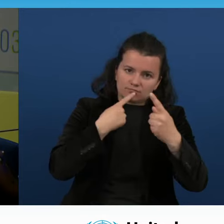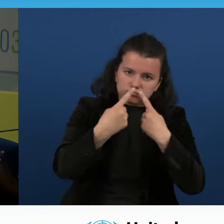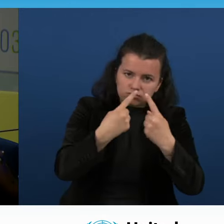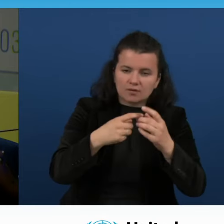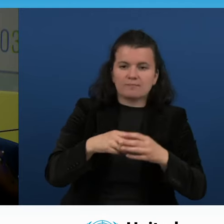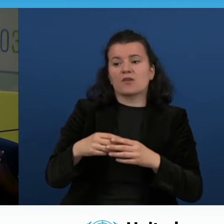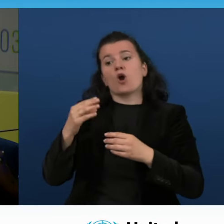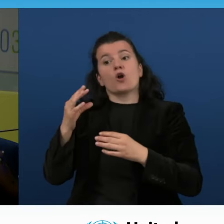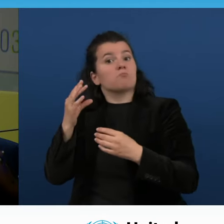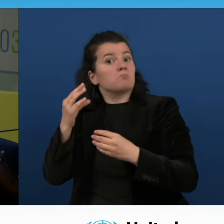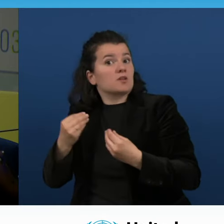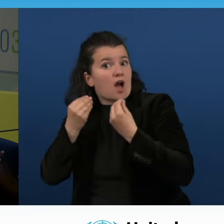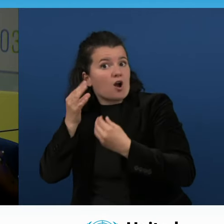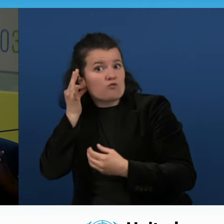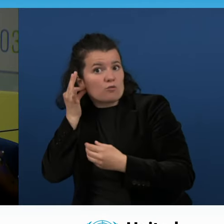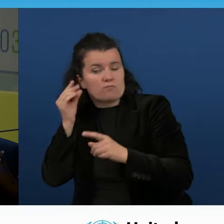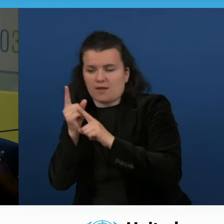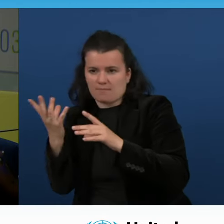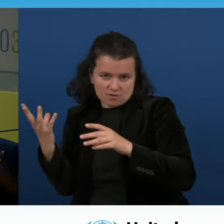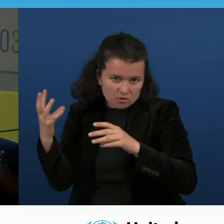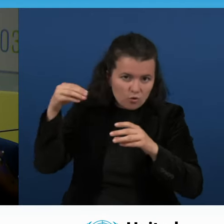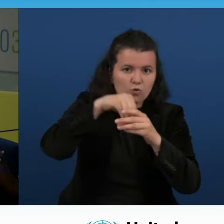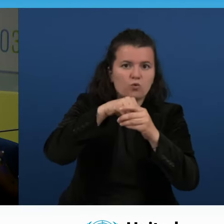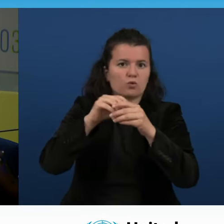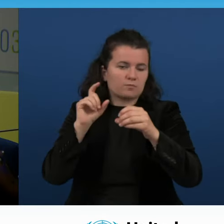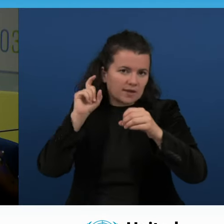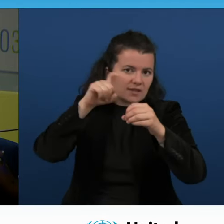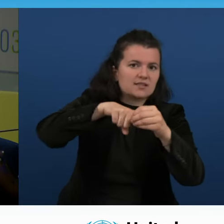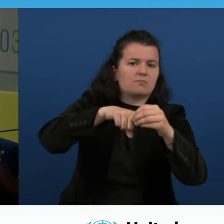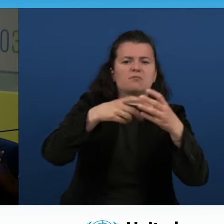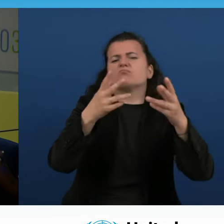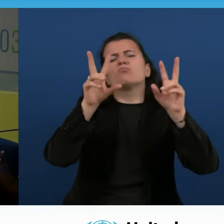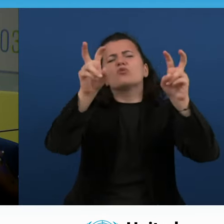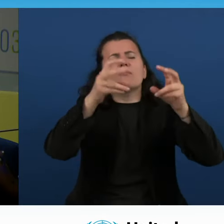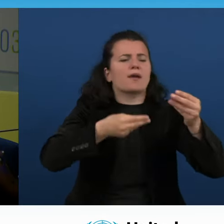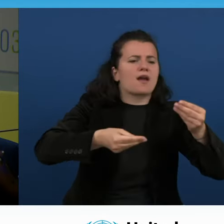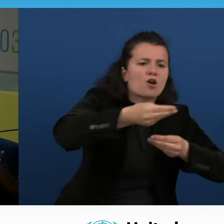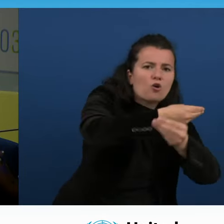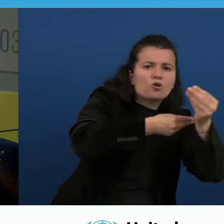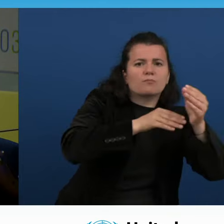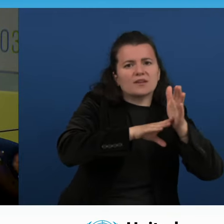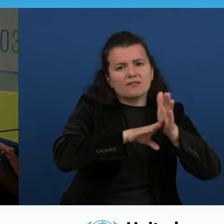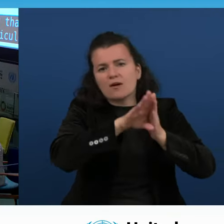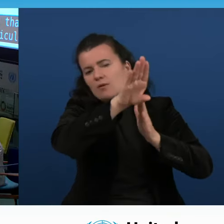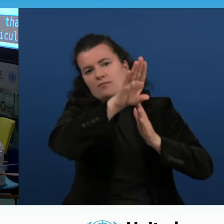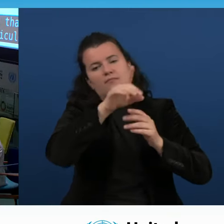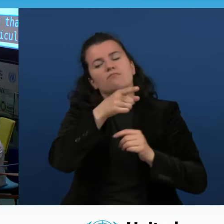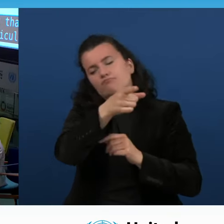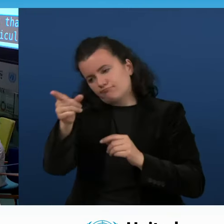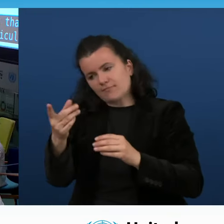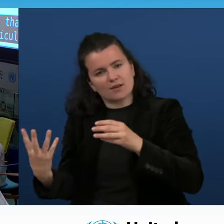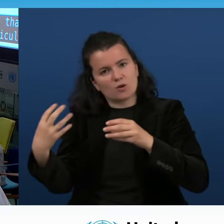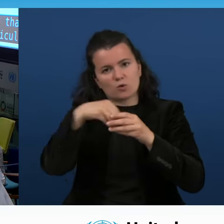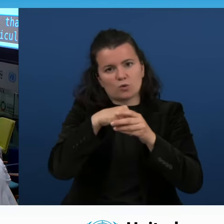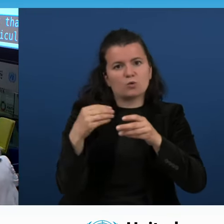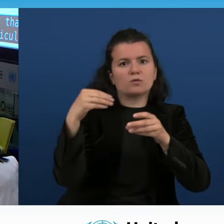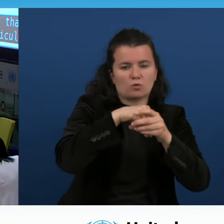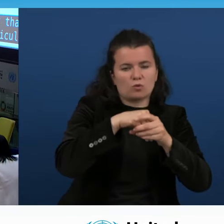to socio-economic development and eradicate poverty. Thank you. Thank you. So one sentence per person. Thank